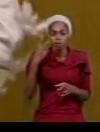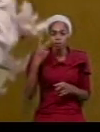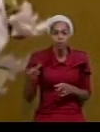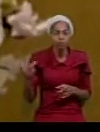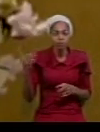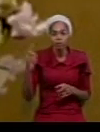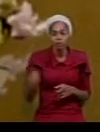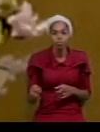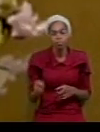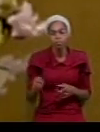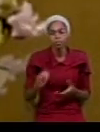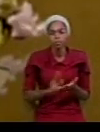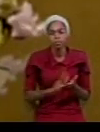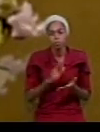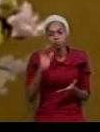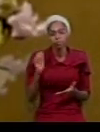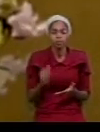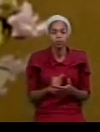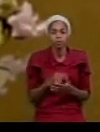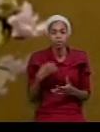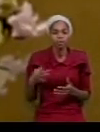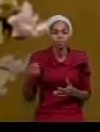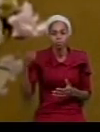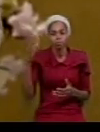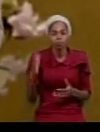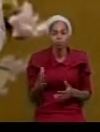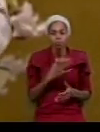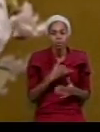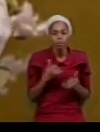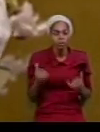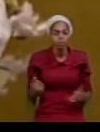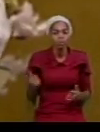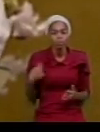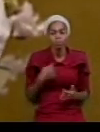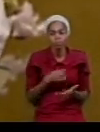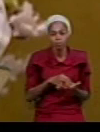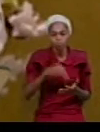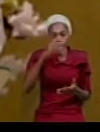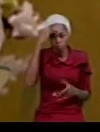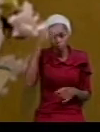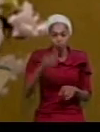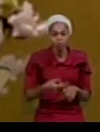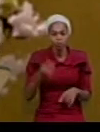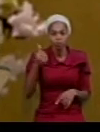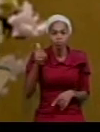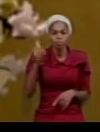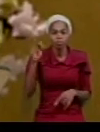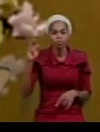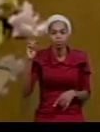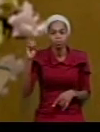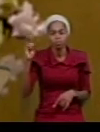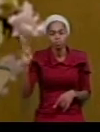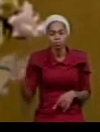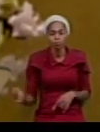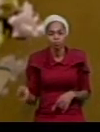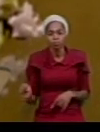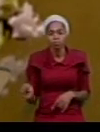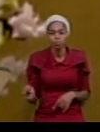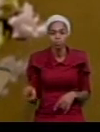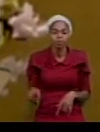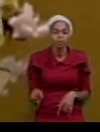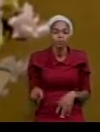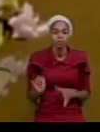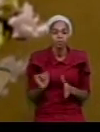to Aaron and his sons, that despite the death of Nadab and Abihu as a result of